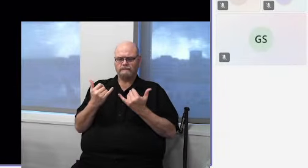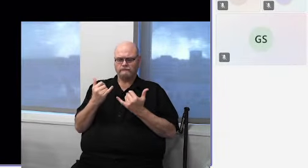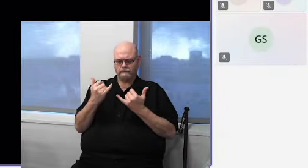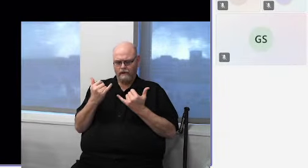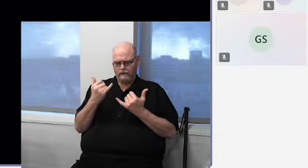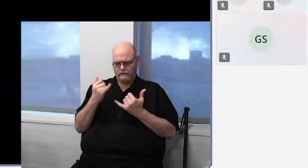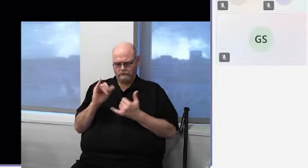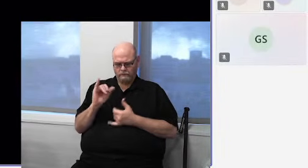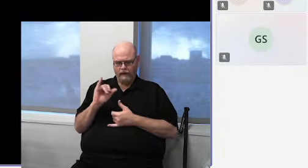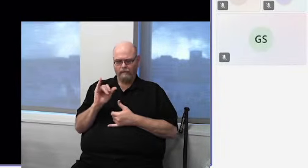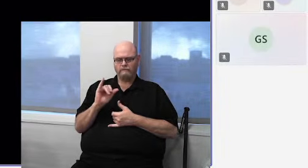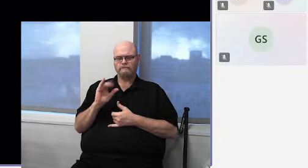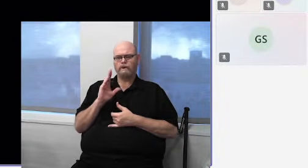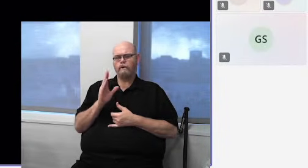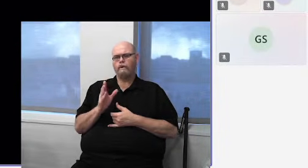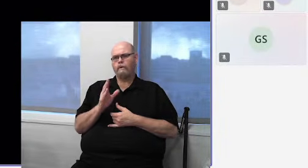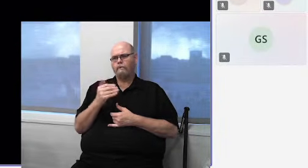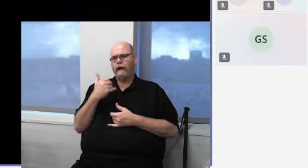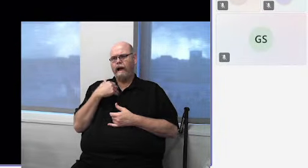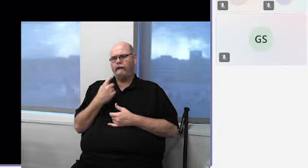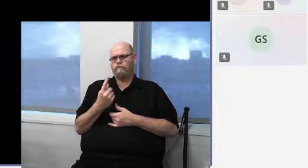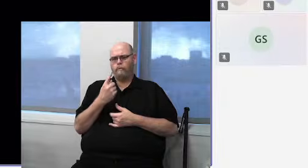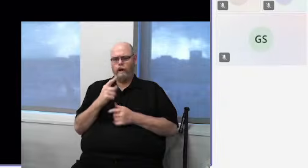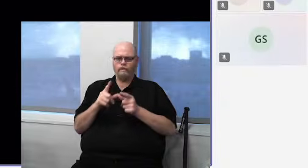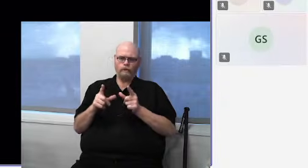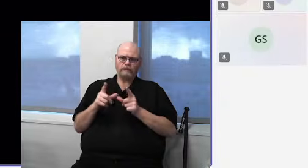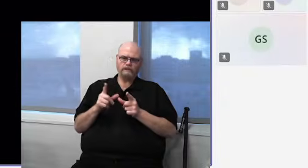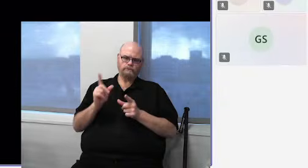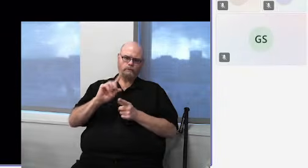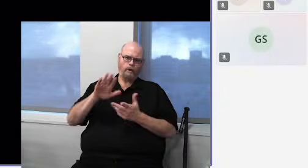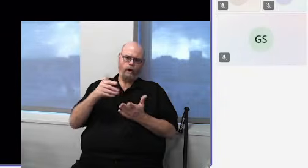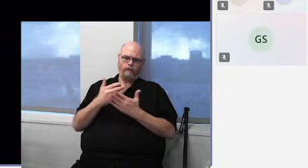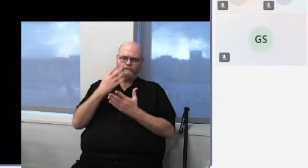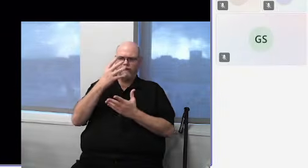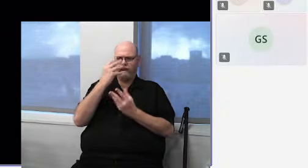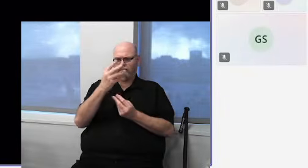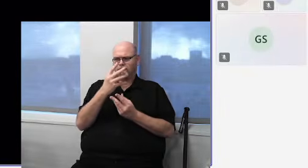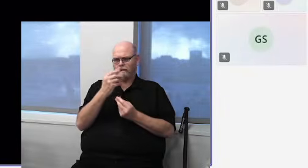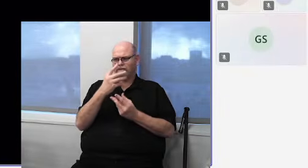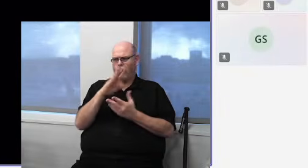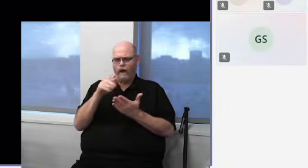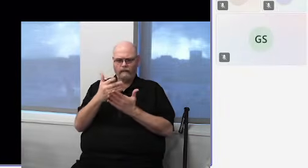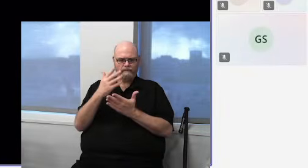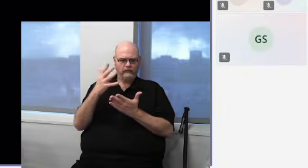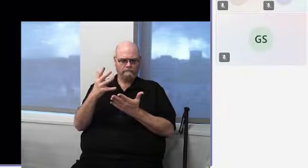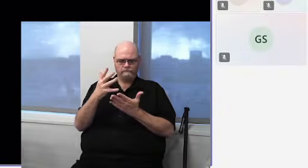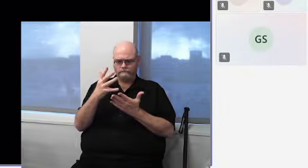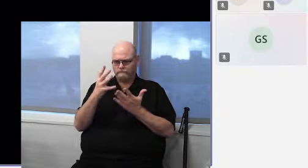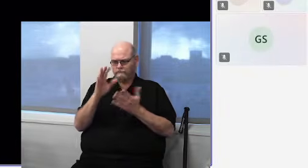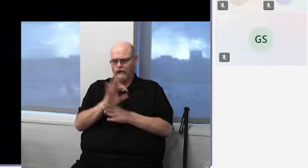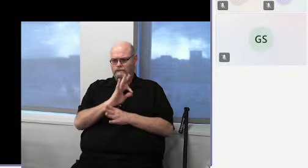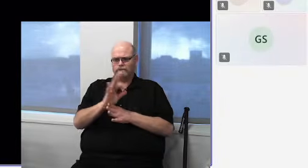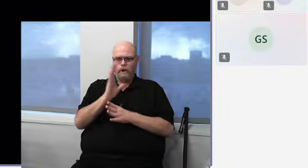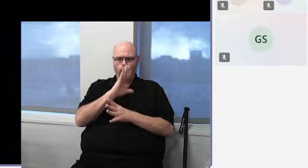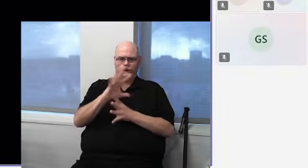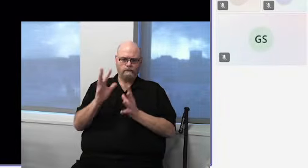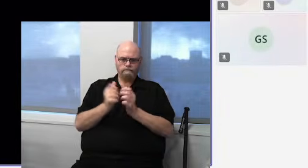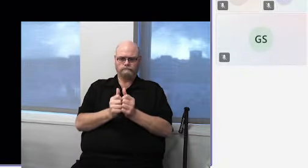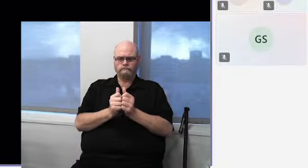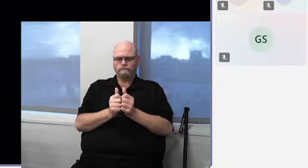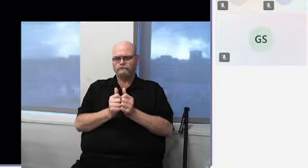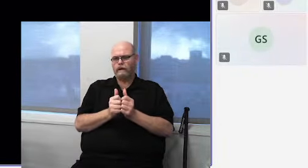the island as well right now. And that will give us a single location where all of that functionality can work